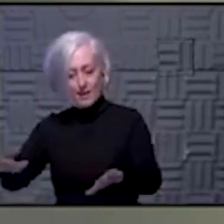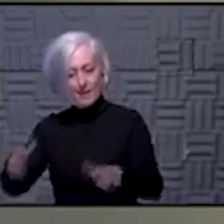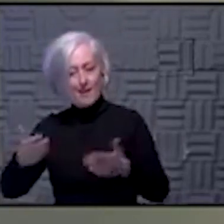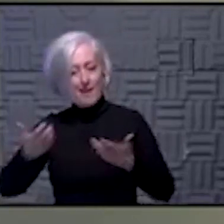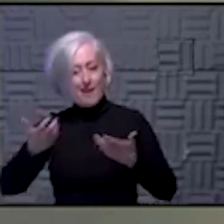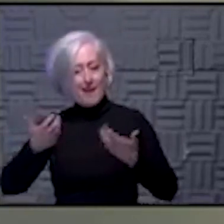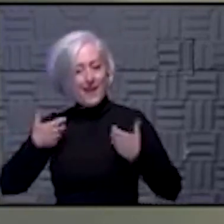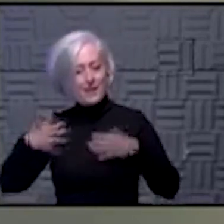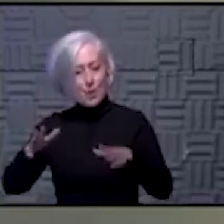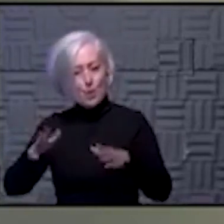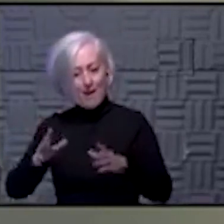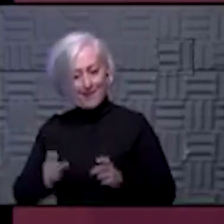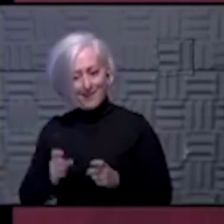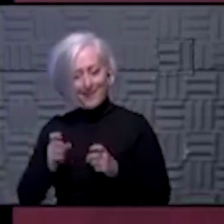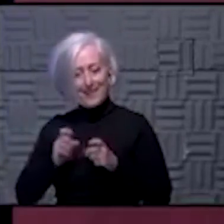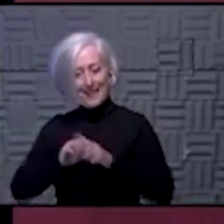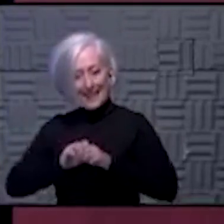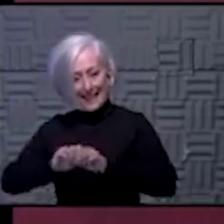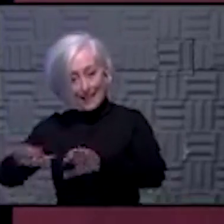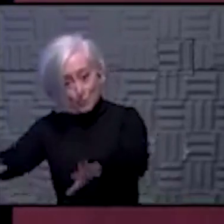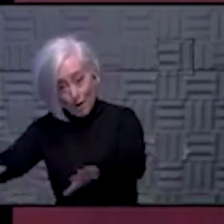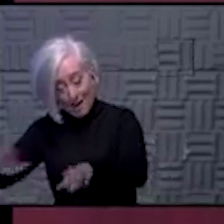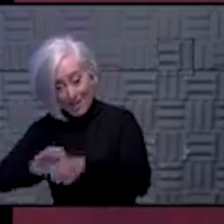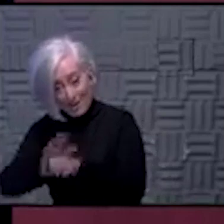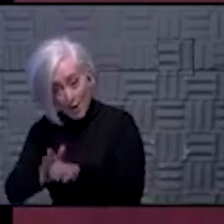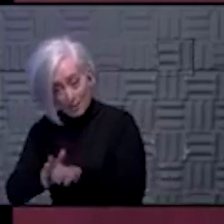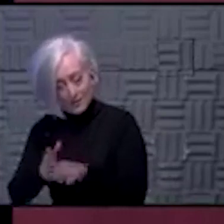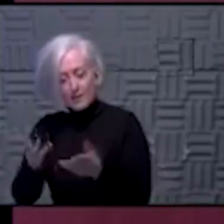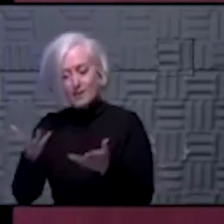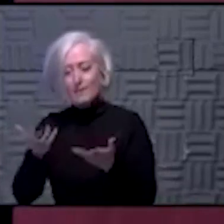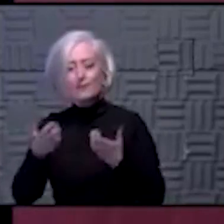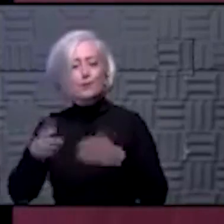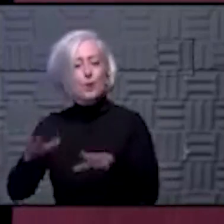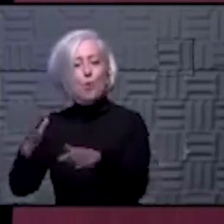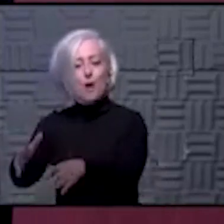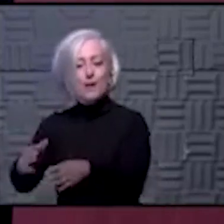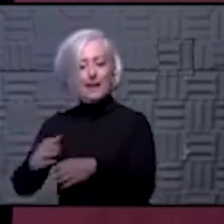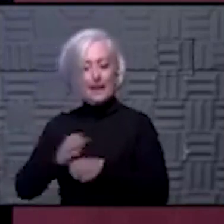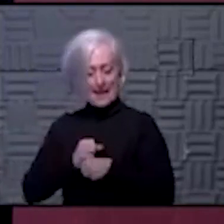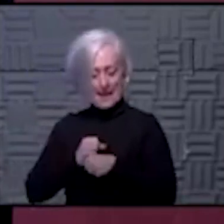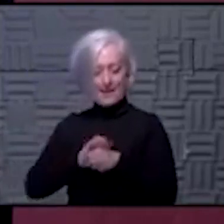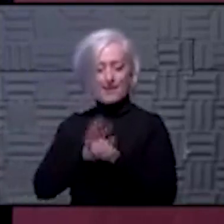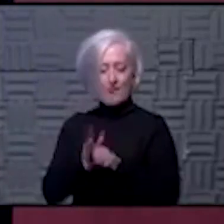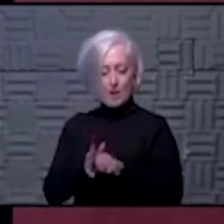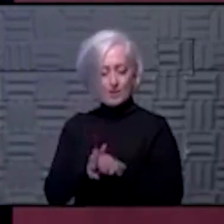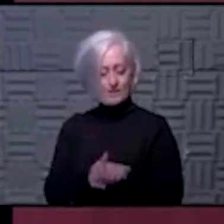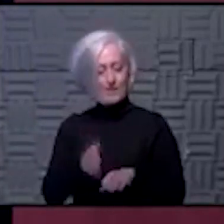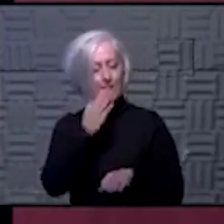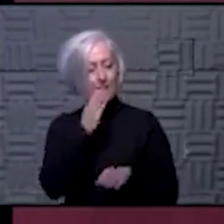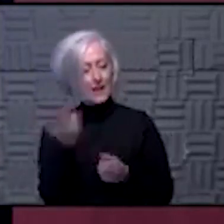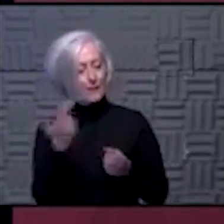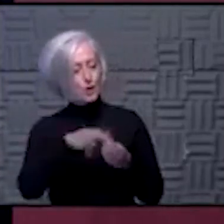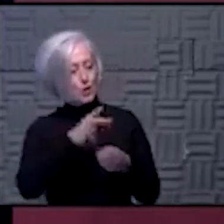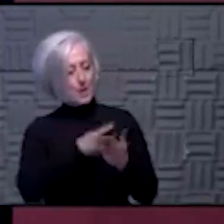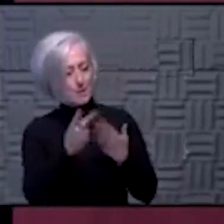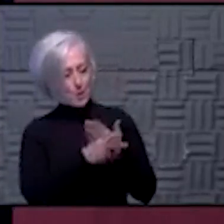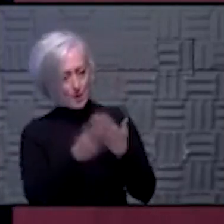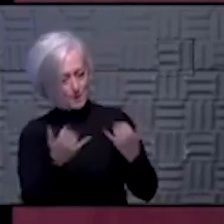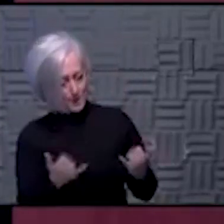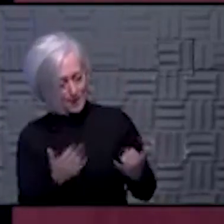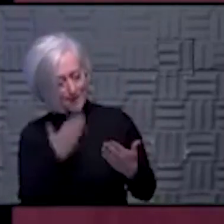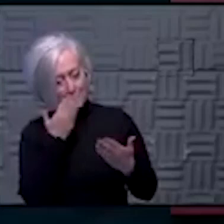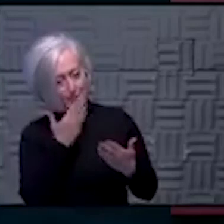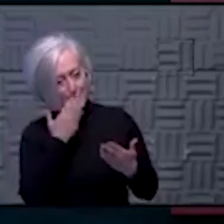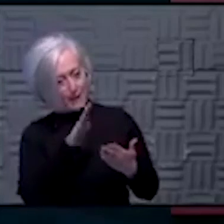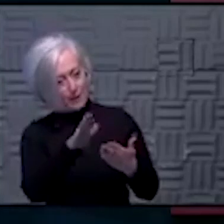virus. Yeah, it is. Isn't that so true? And thank you for your first of all, thanks for being on our program today, and thank you for your leadership